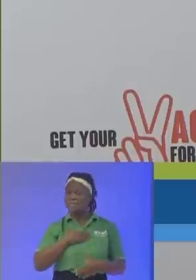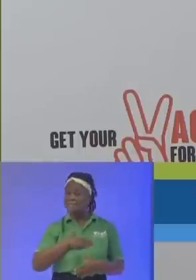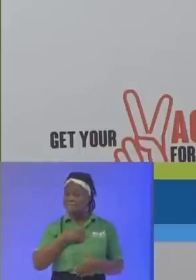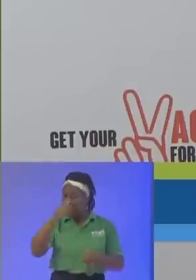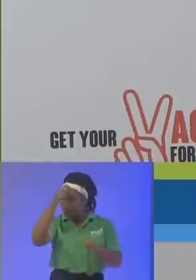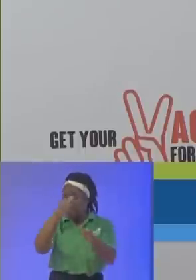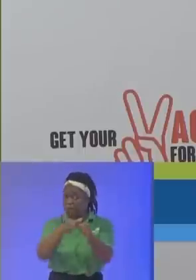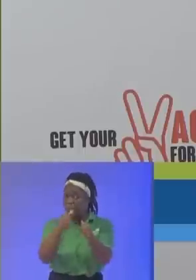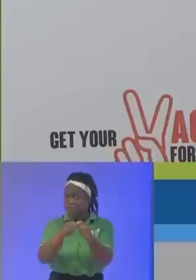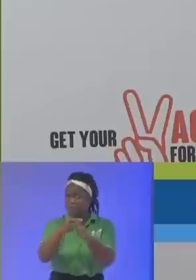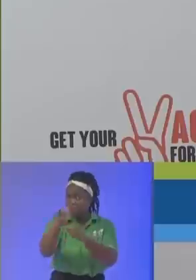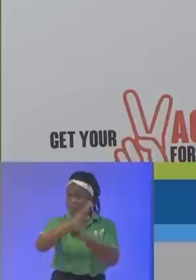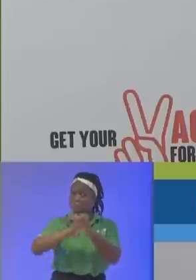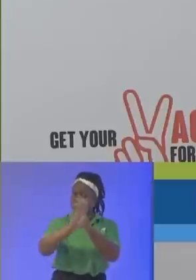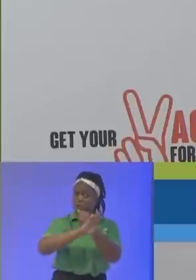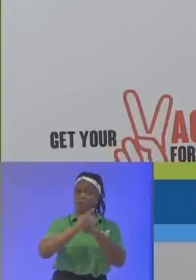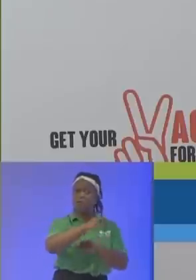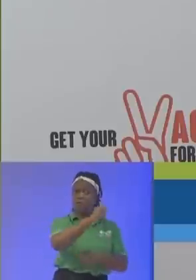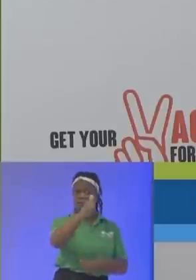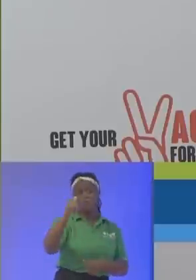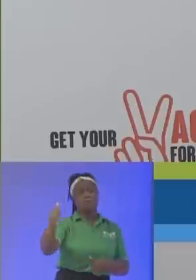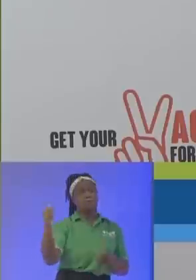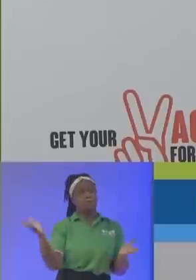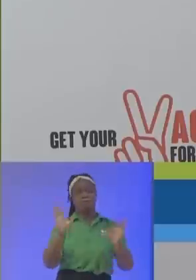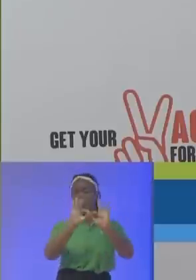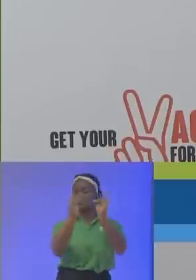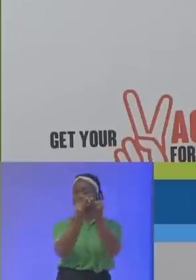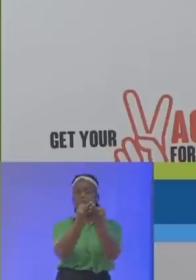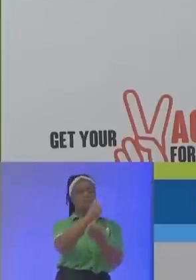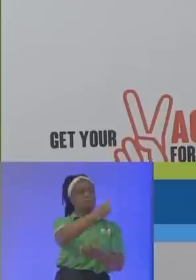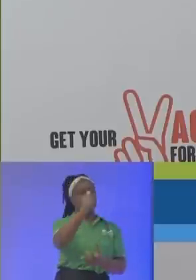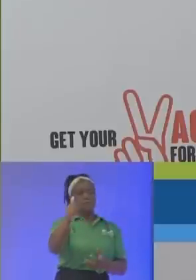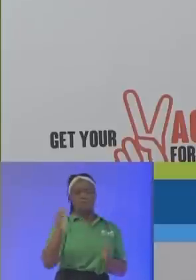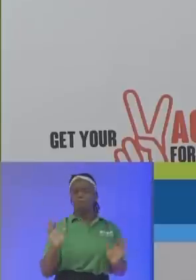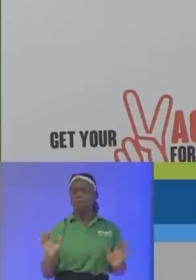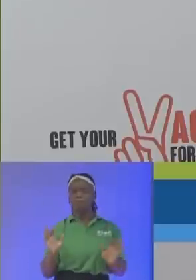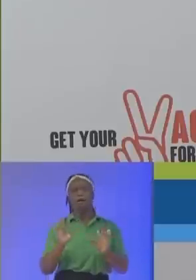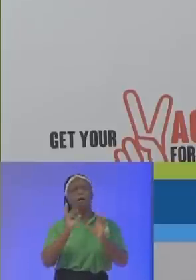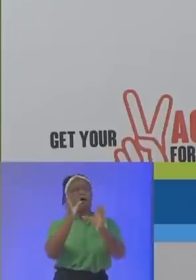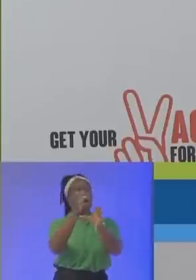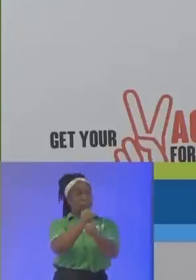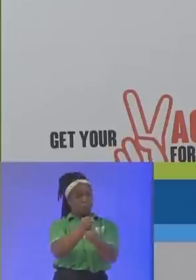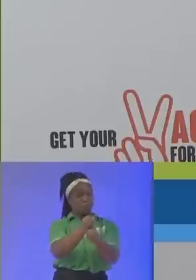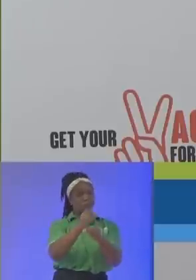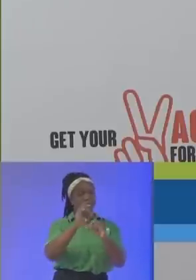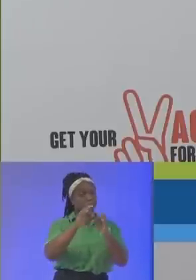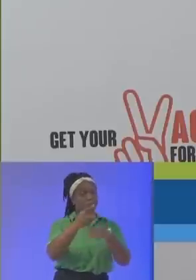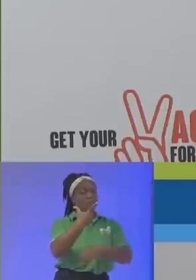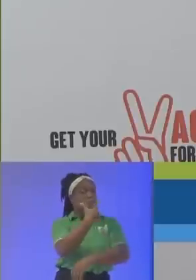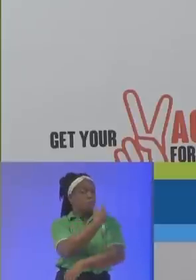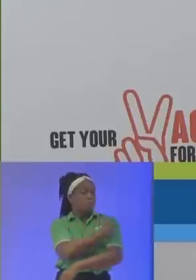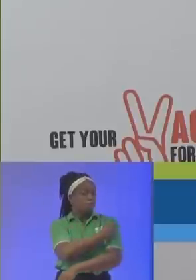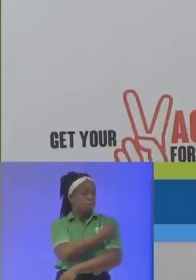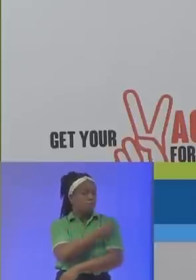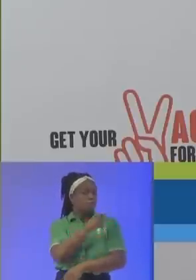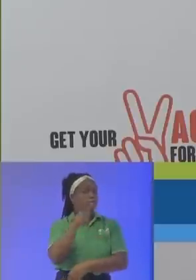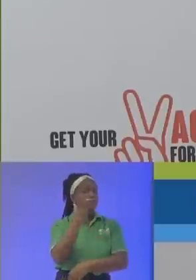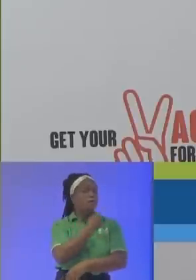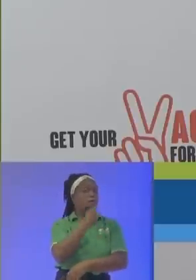children vaccinated and you get your COVID-19 vaccine yourself. Follow the health guidelines as